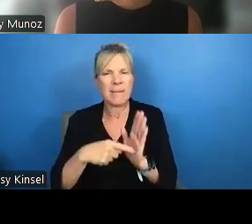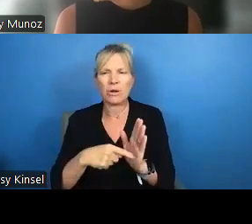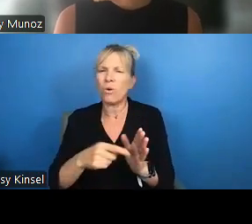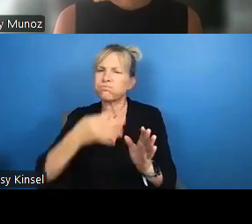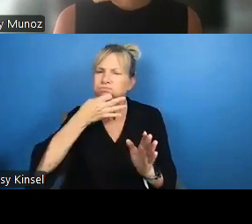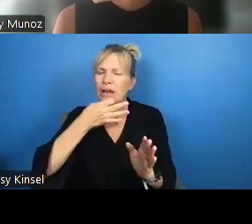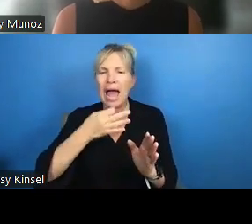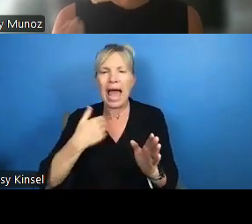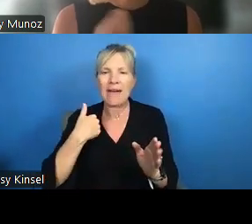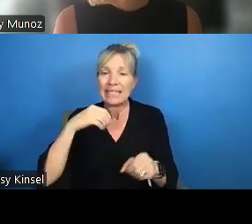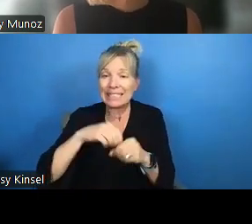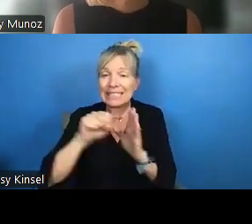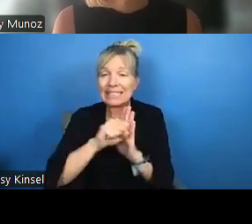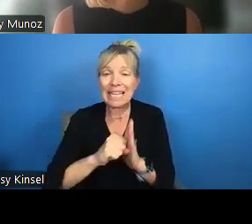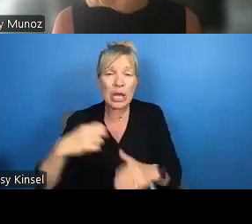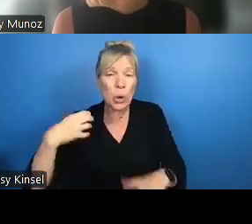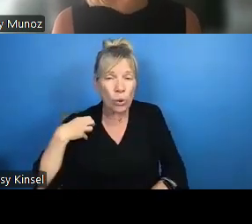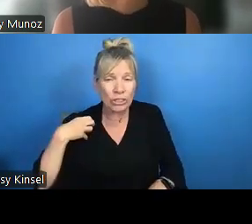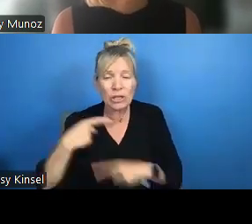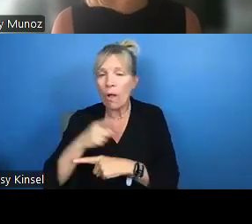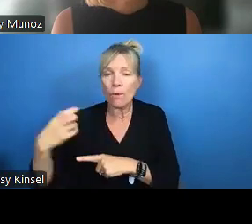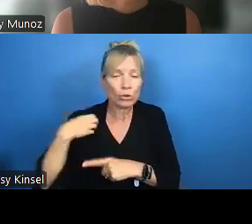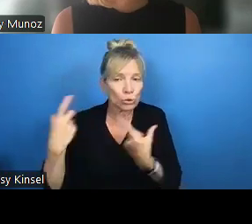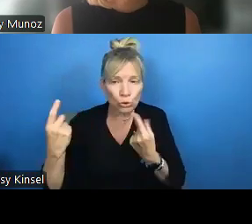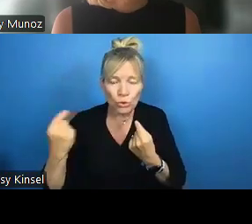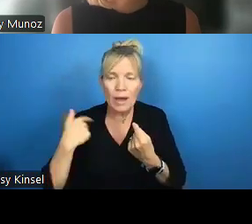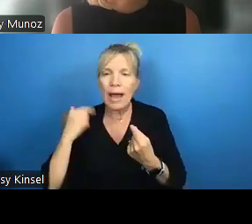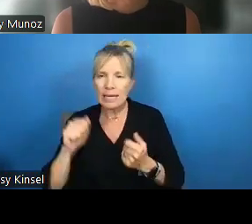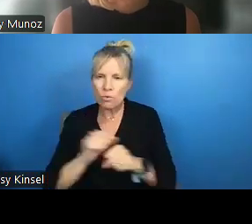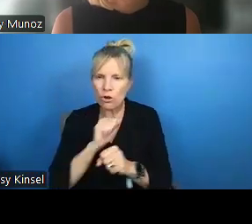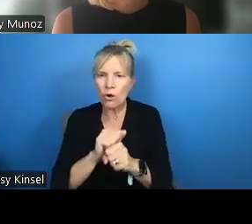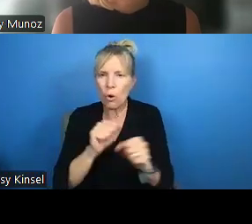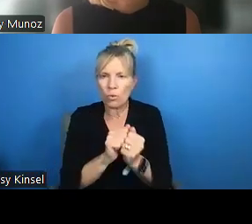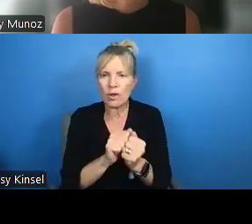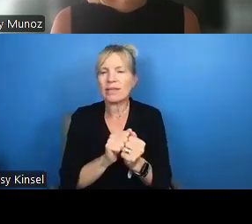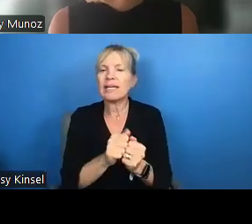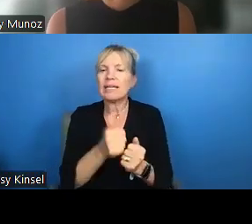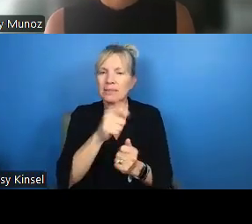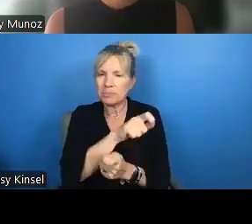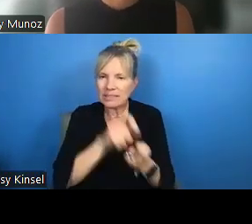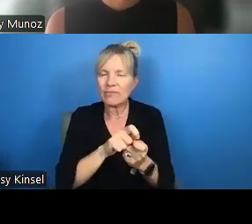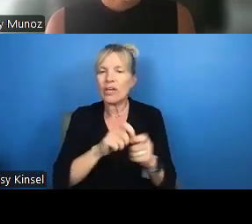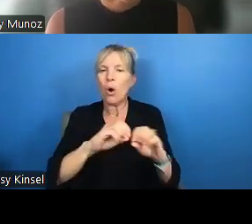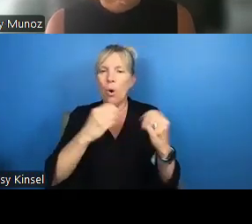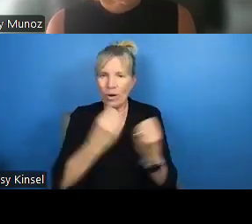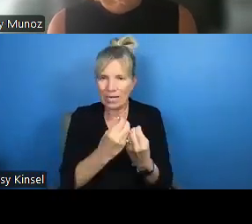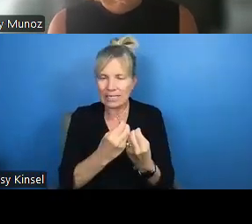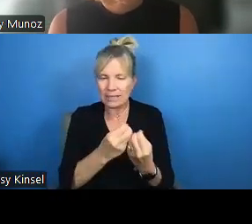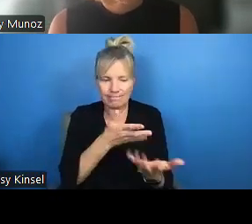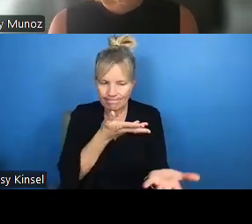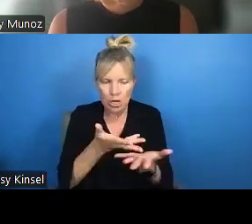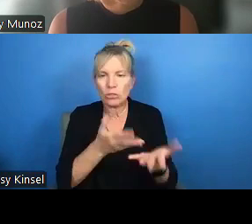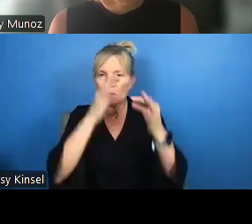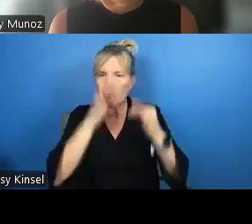have in-state coaches. And those coaches are then able to really work with individual organizations to determine what their